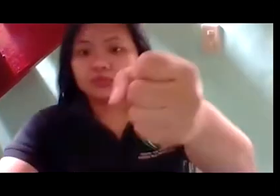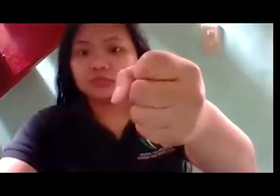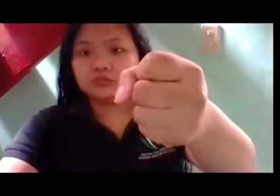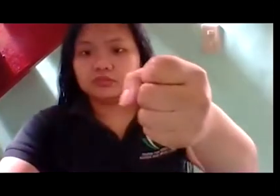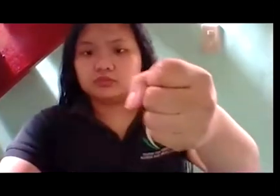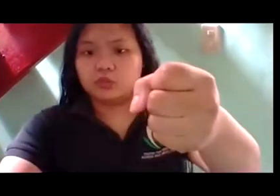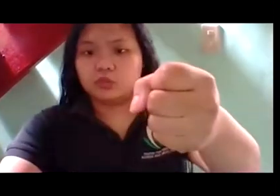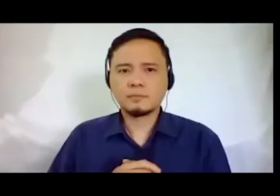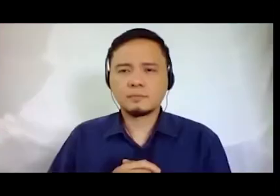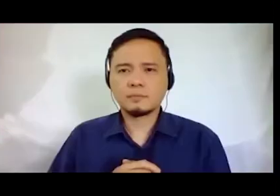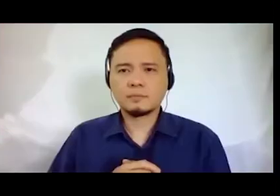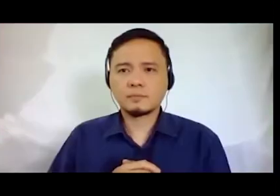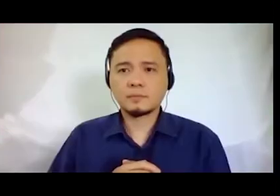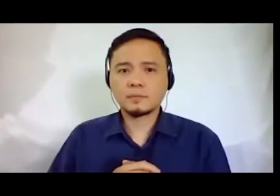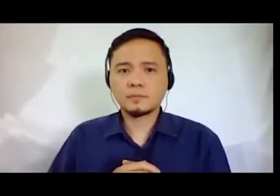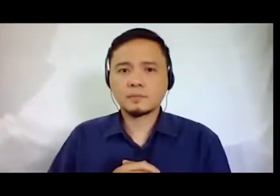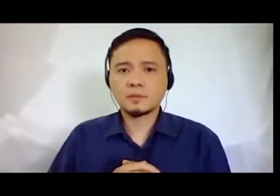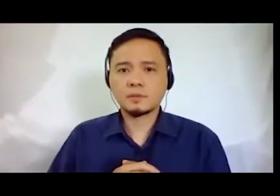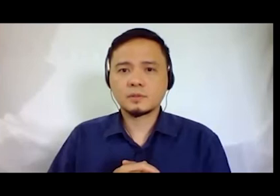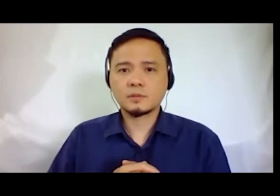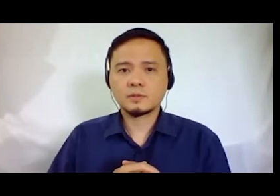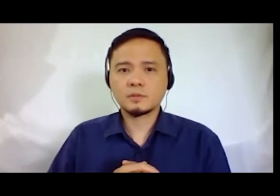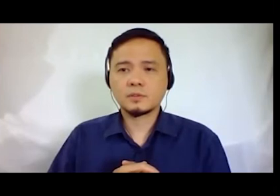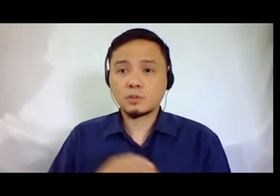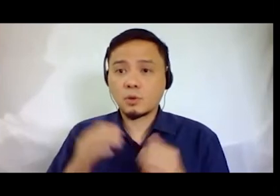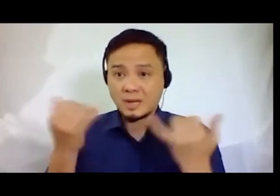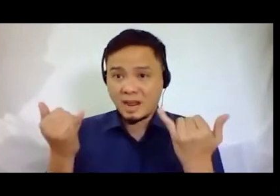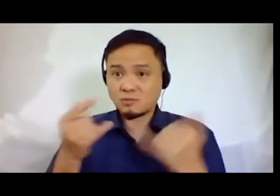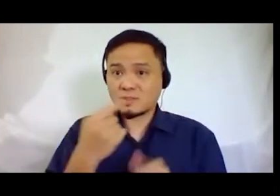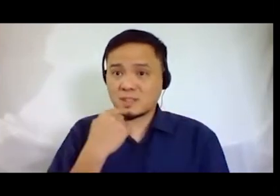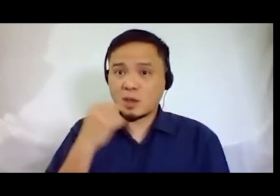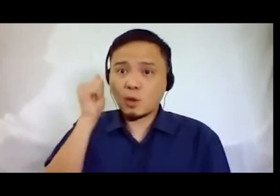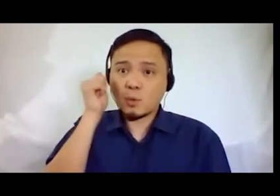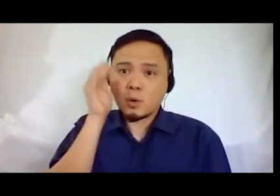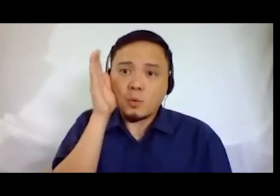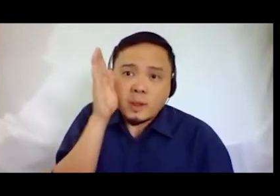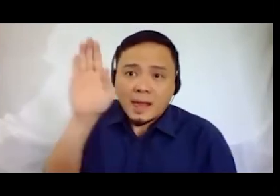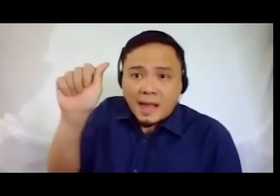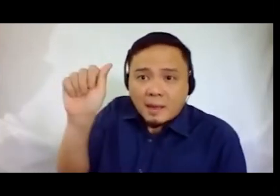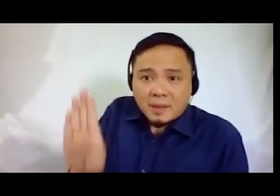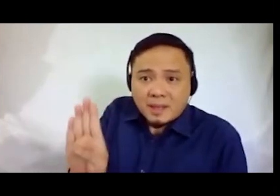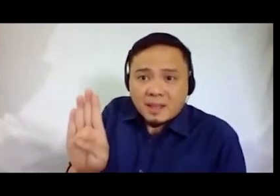the non-manual have or for either of those sentences or not?